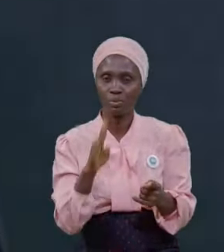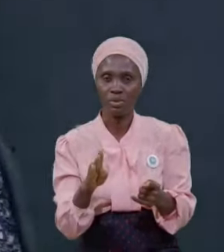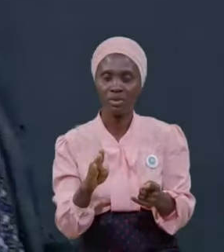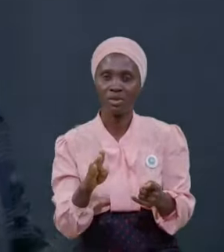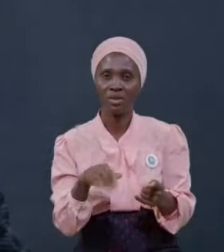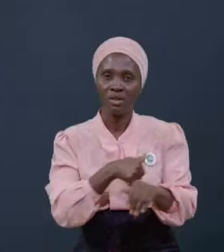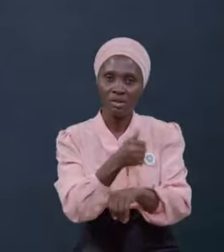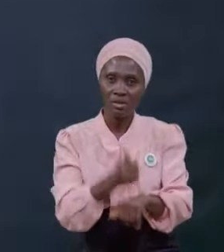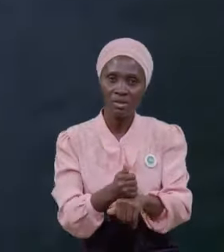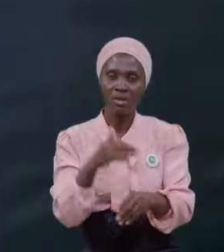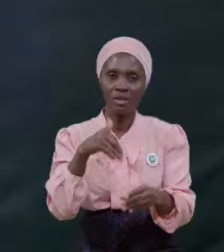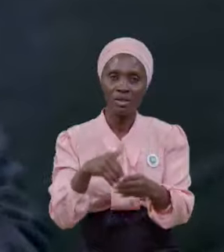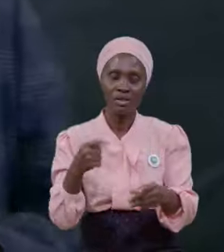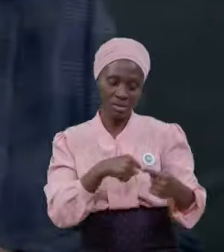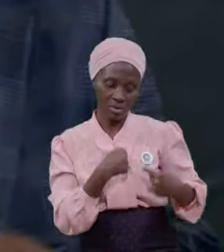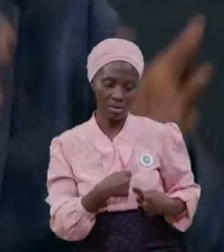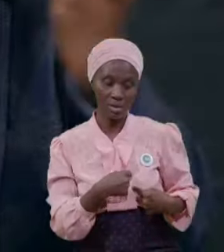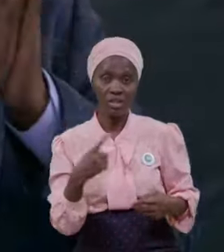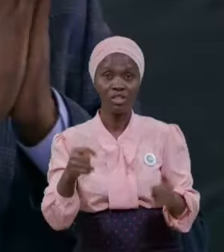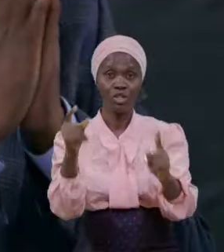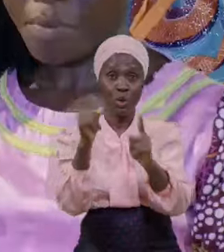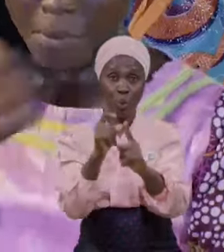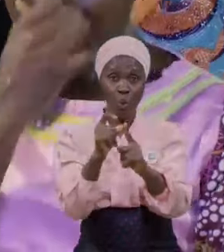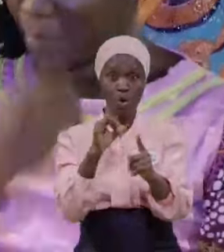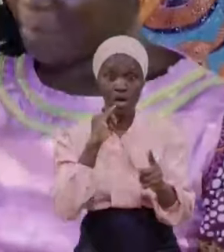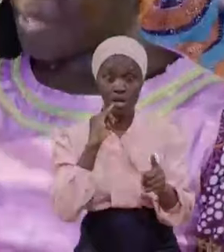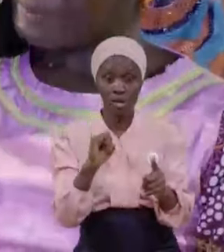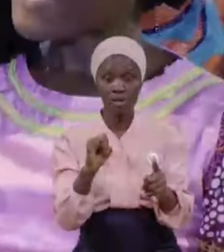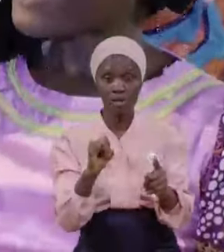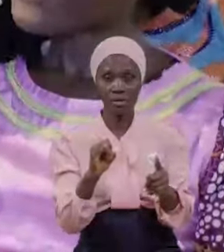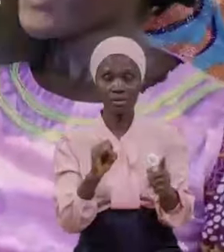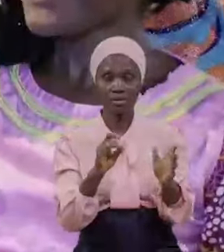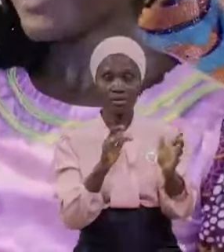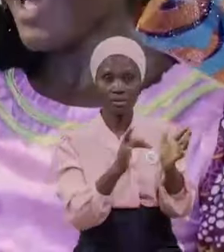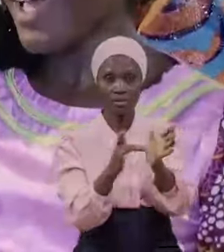Christian. Christian. Can you pronounce that word for me?